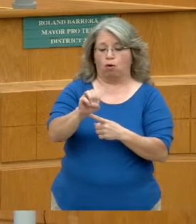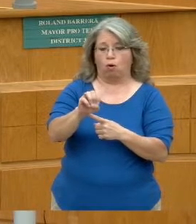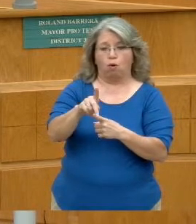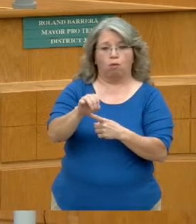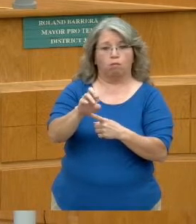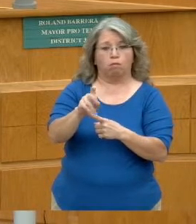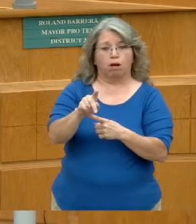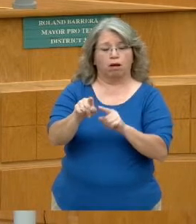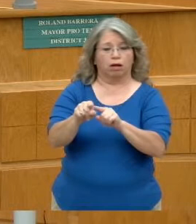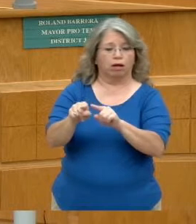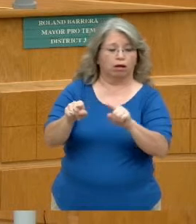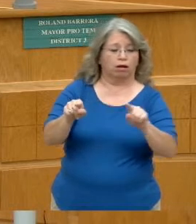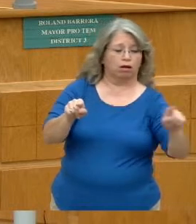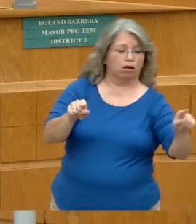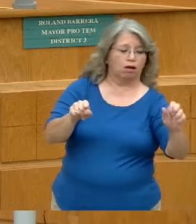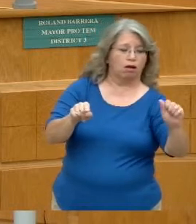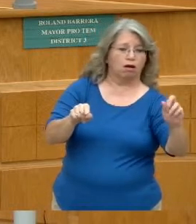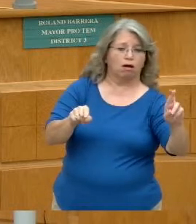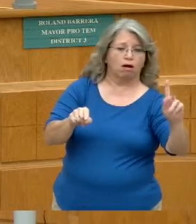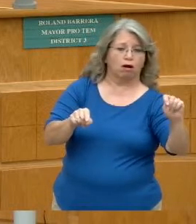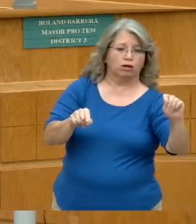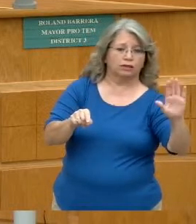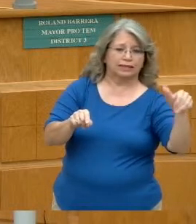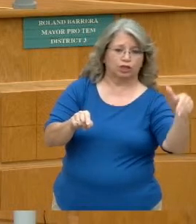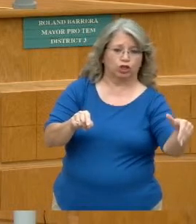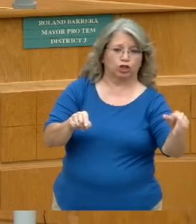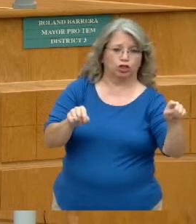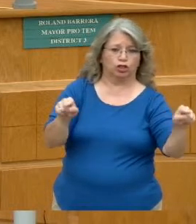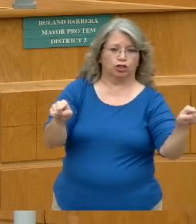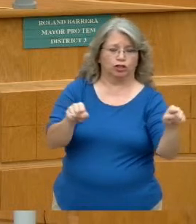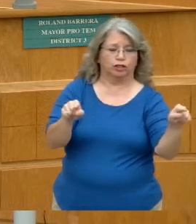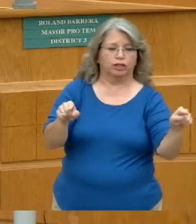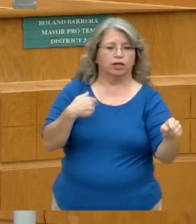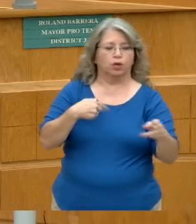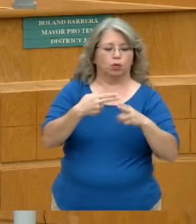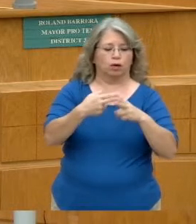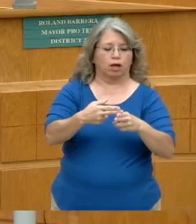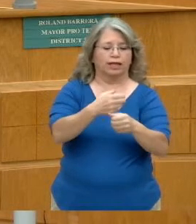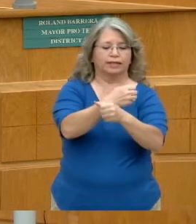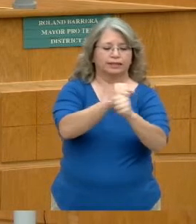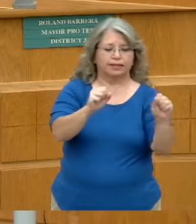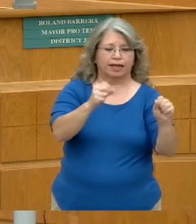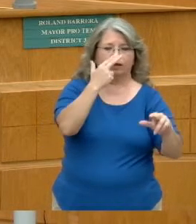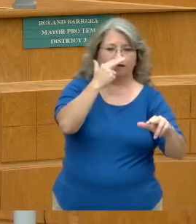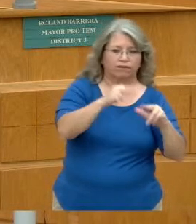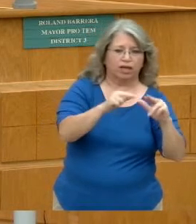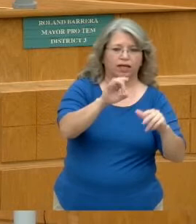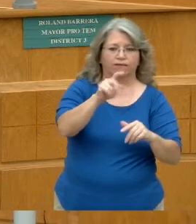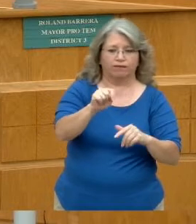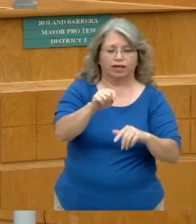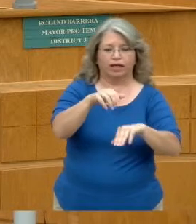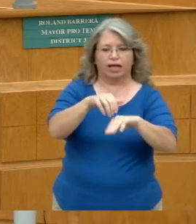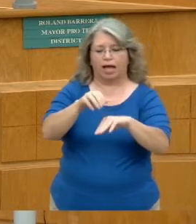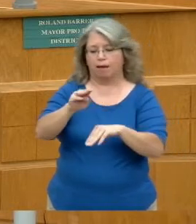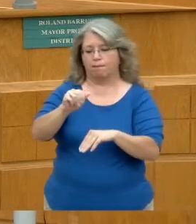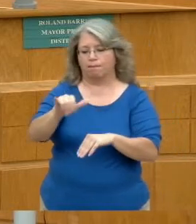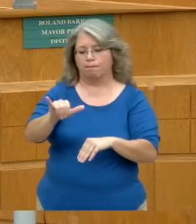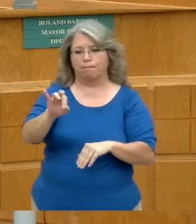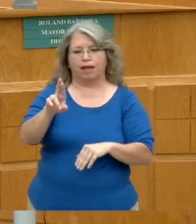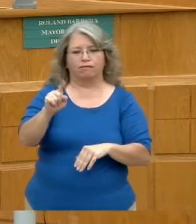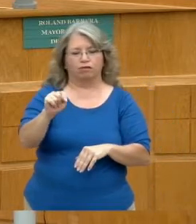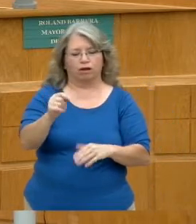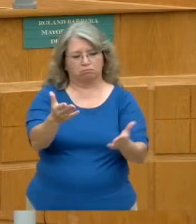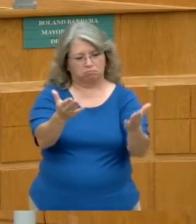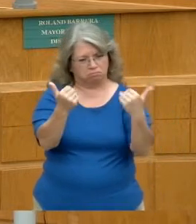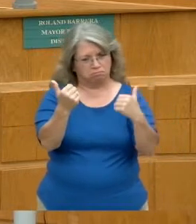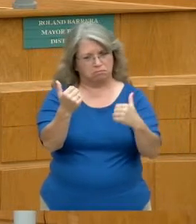that closed Shoreline Drive. So we're calling it Safe Fun Fit at the Bayfront. Come on out this Saturday between 7 and